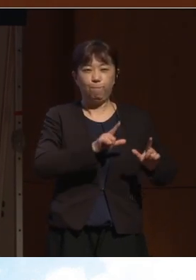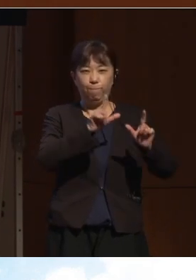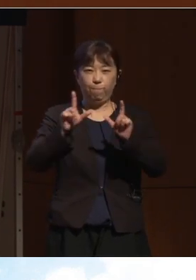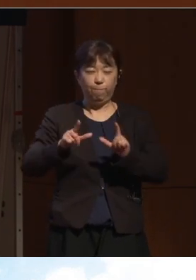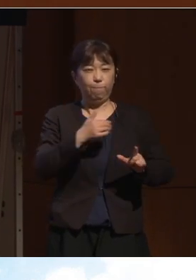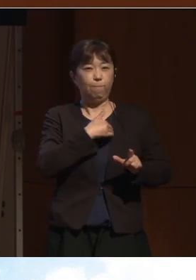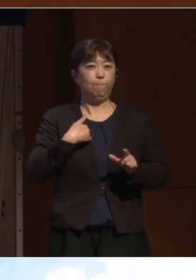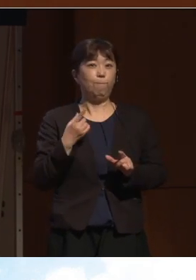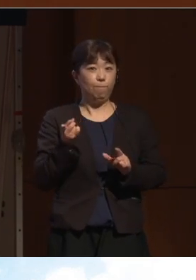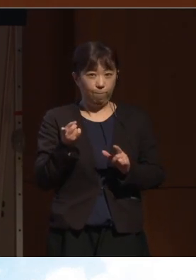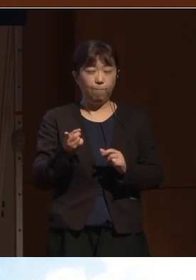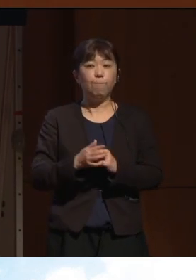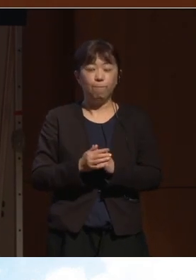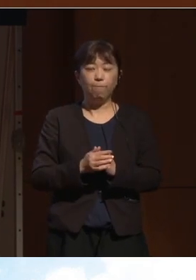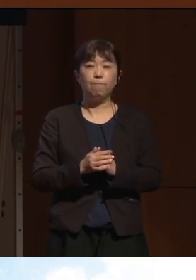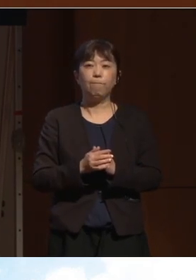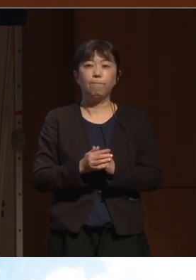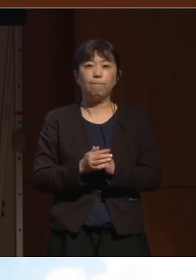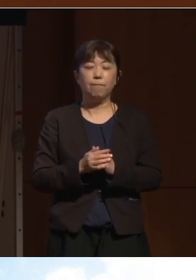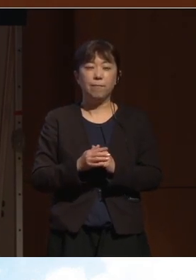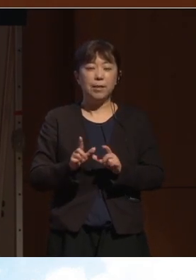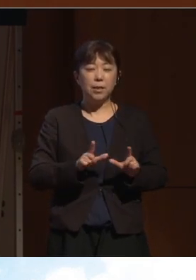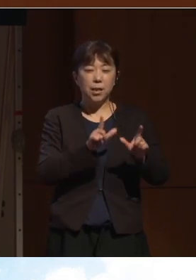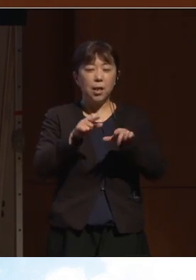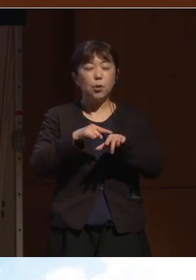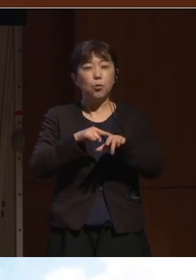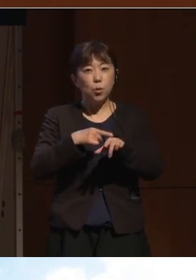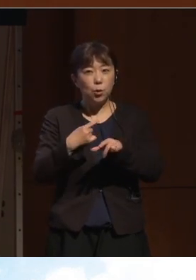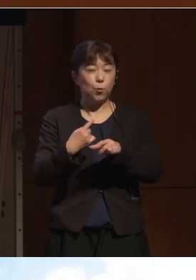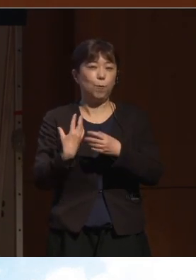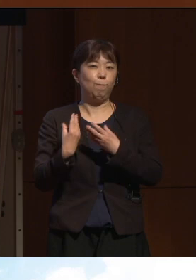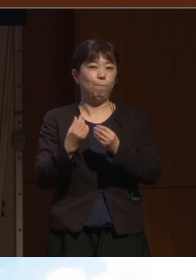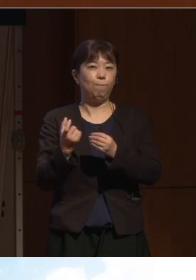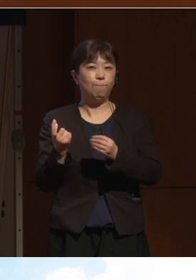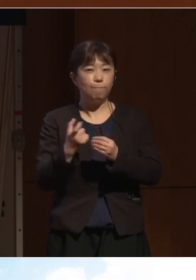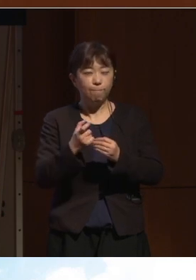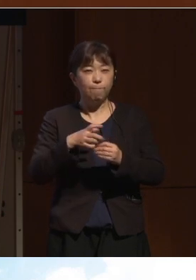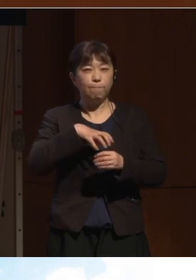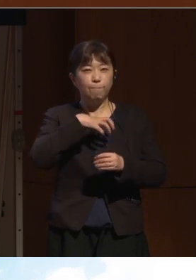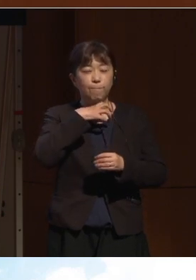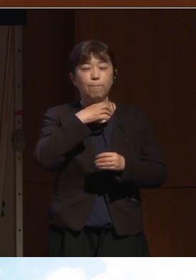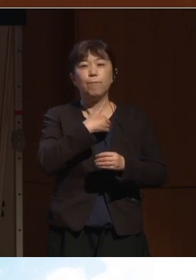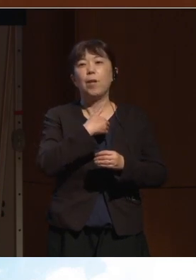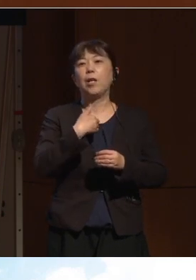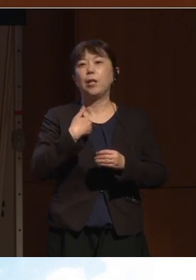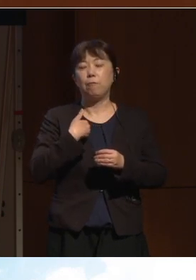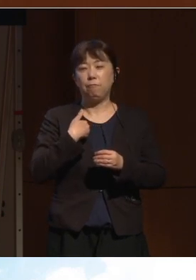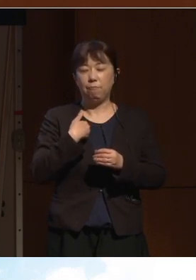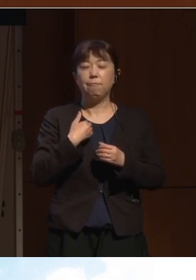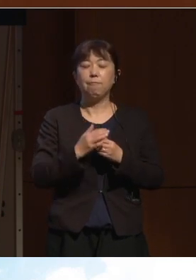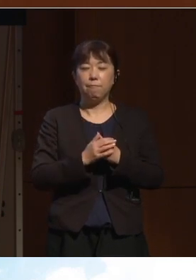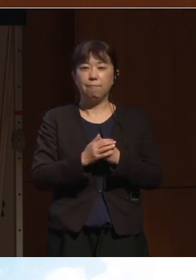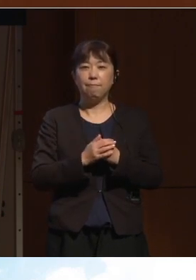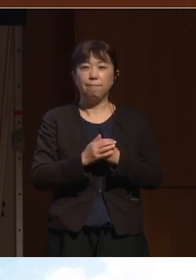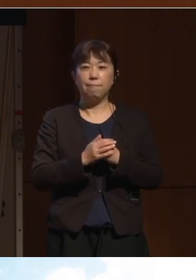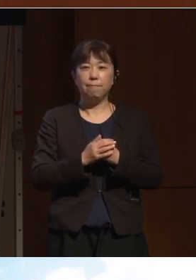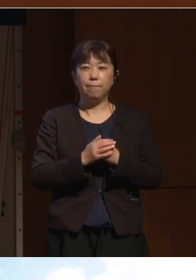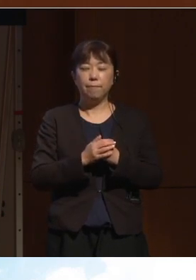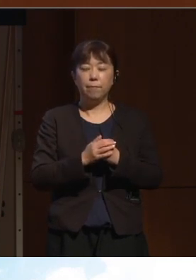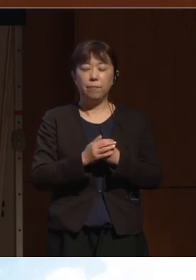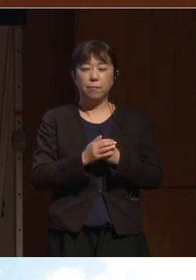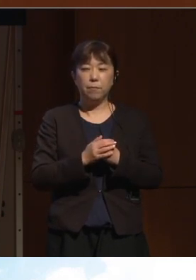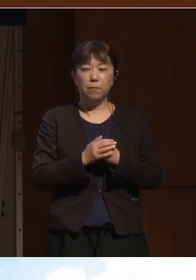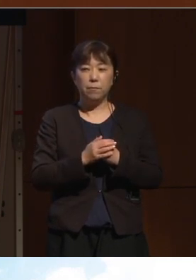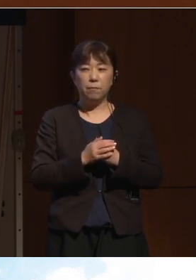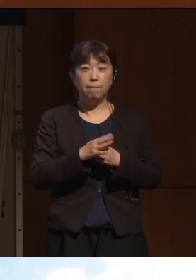not have other dementias, they do not have major debilitating conditions. And the portrayal of older age as something which is negative is